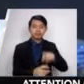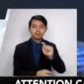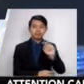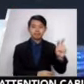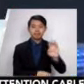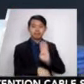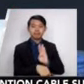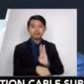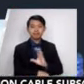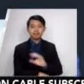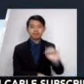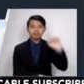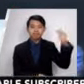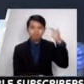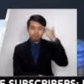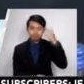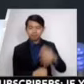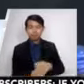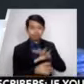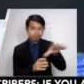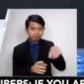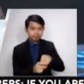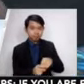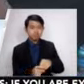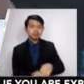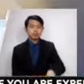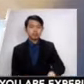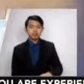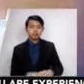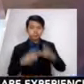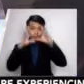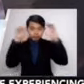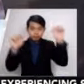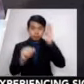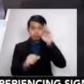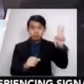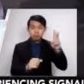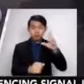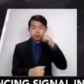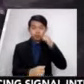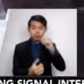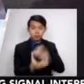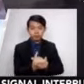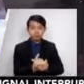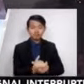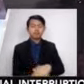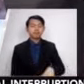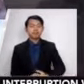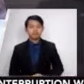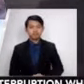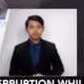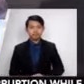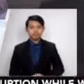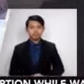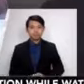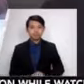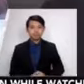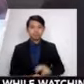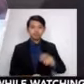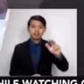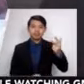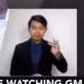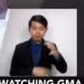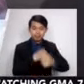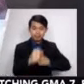gobyerno, kabilang si First Lady Luis Araneta Marcos. On its third year, beneficiary pa rin ng GMA